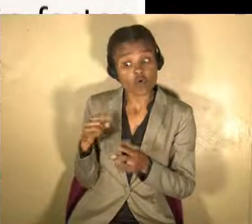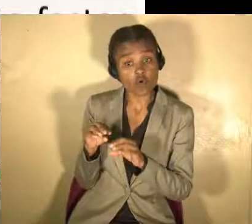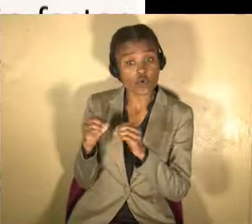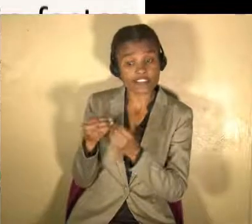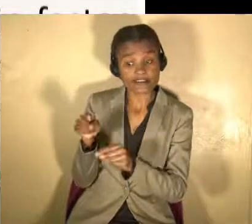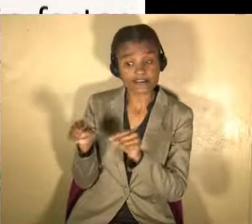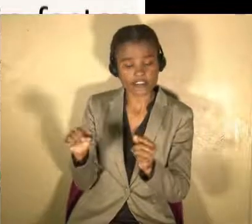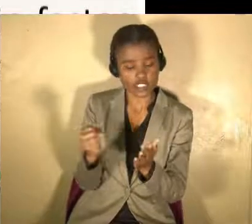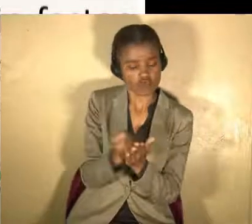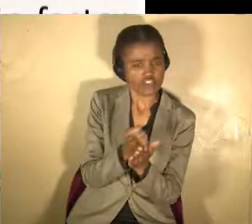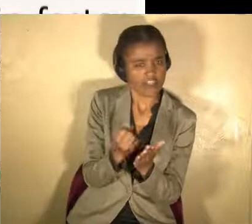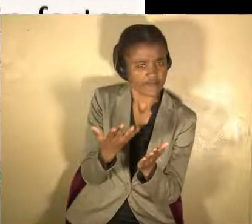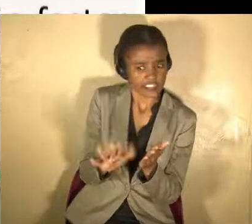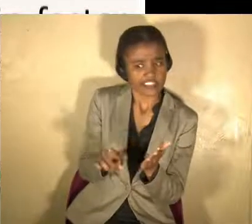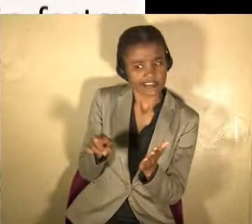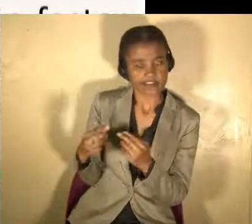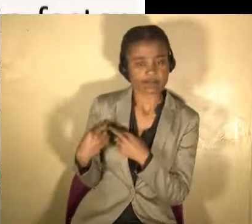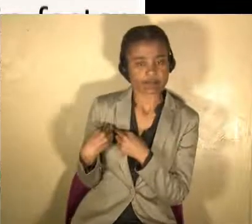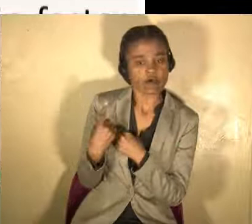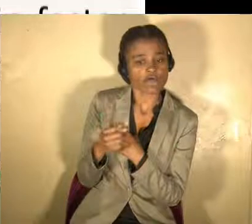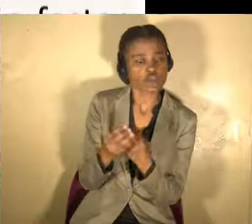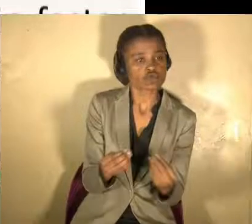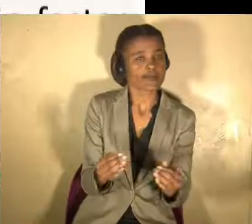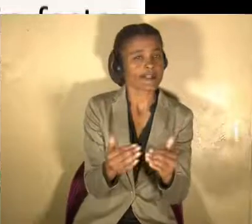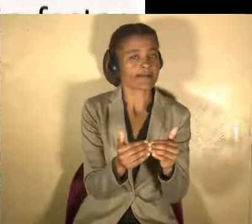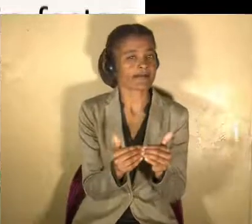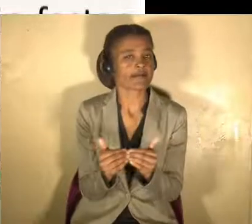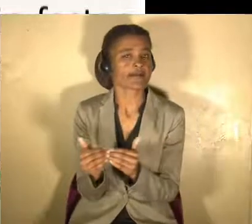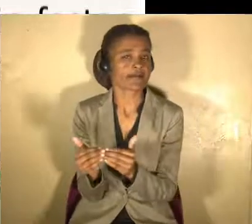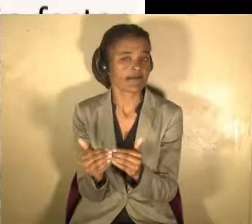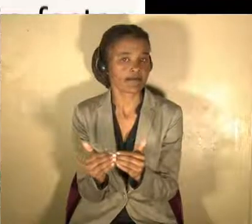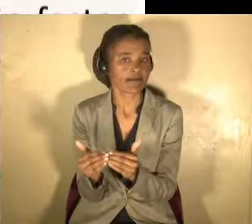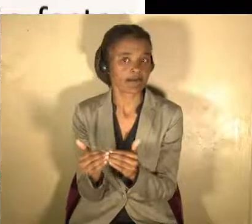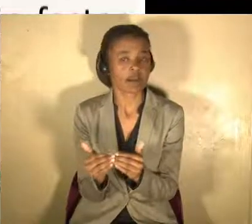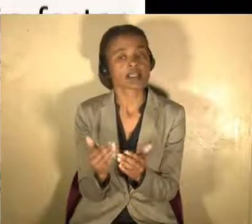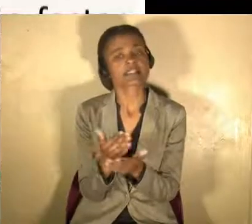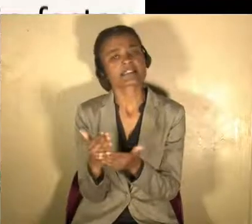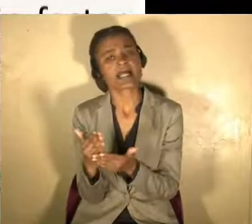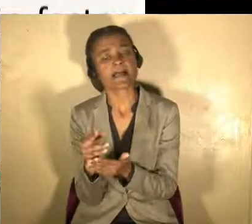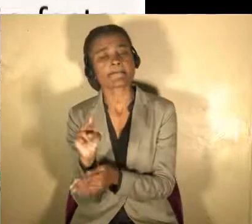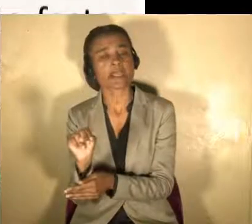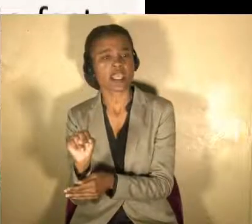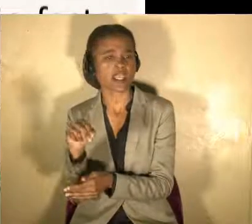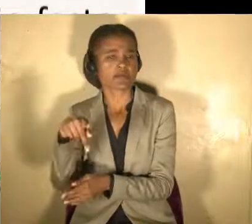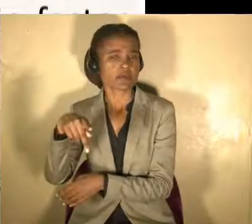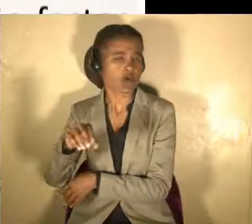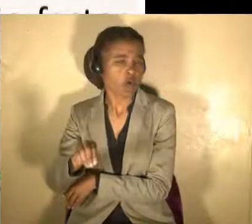services, they would not only be the non-government,